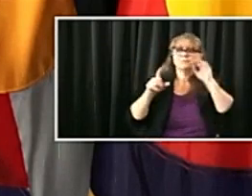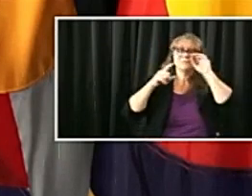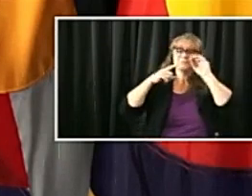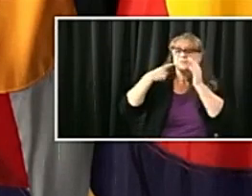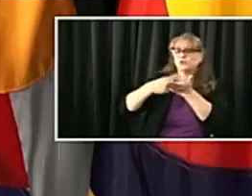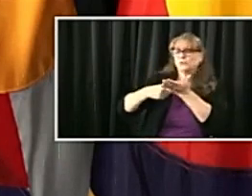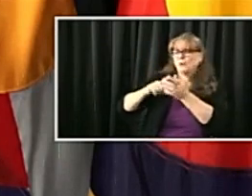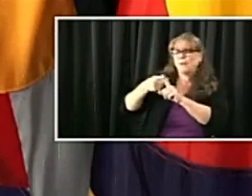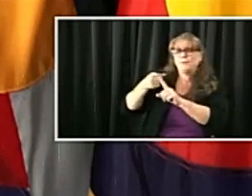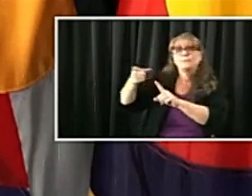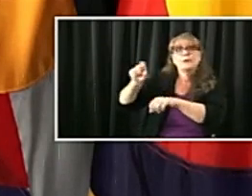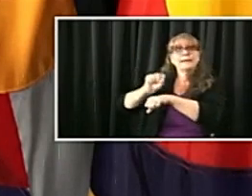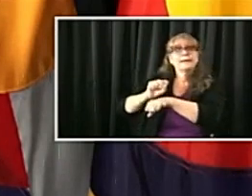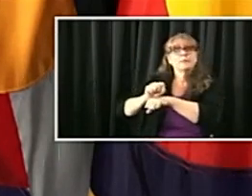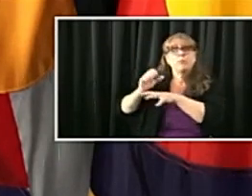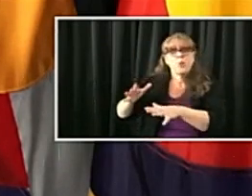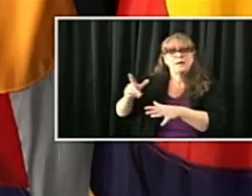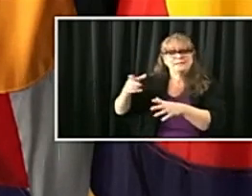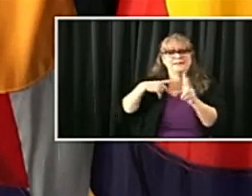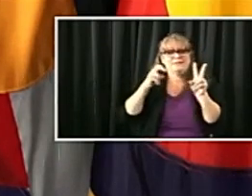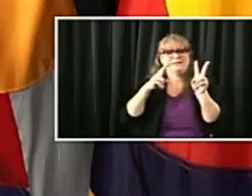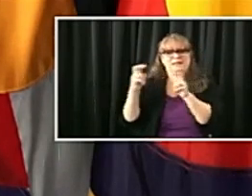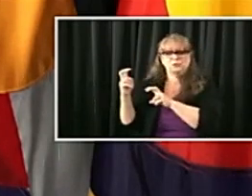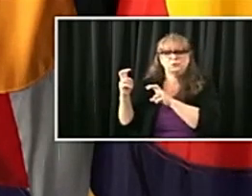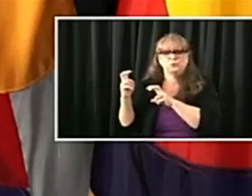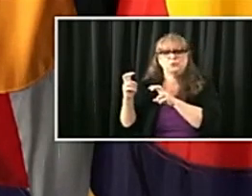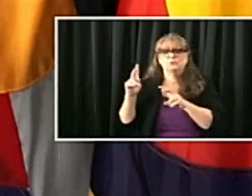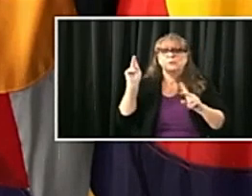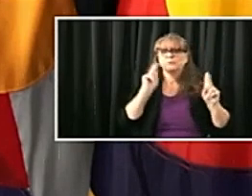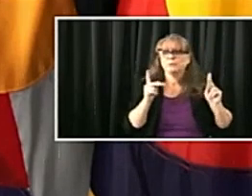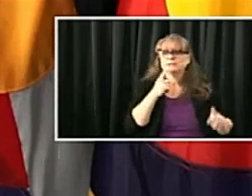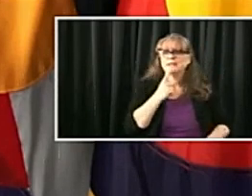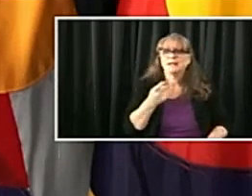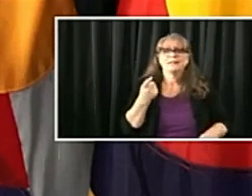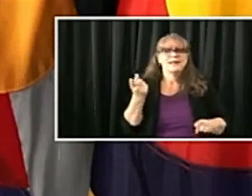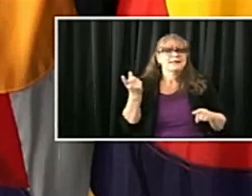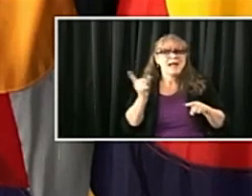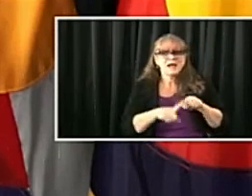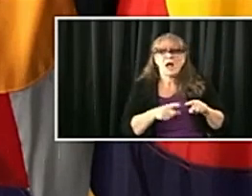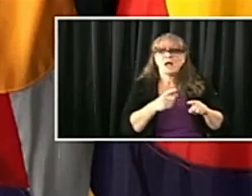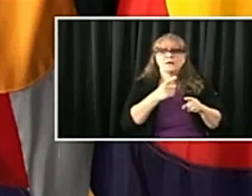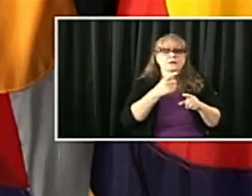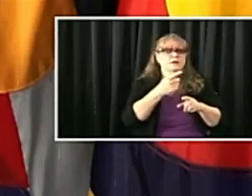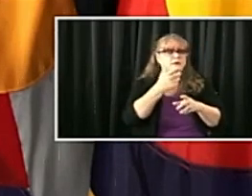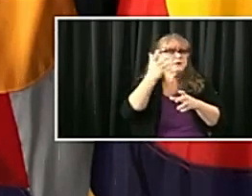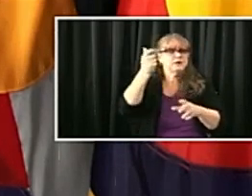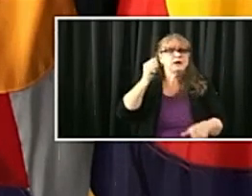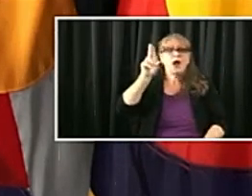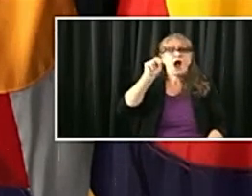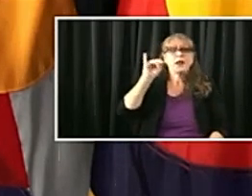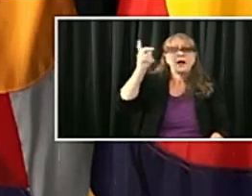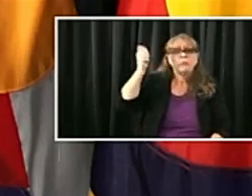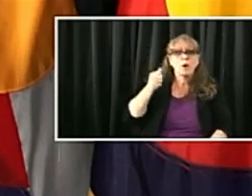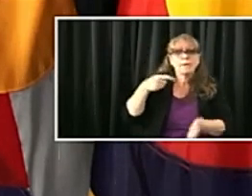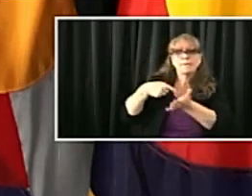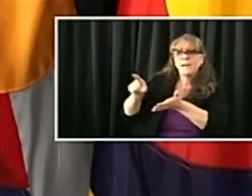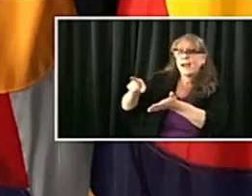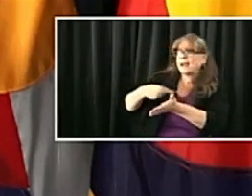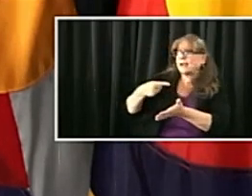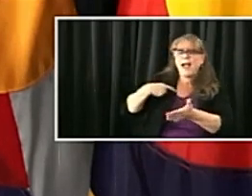been unable to get unemployment benefits or haven't received their benefits because of suspected fraud. There's been a lot of hold cases. Do you know